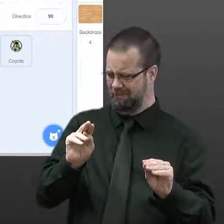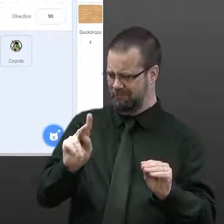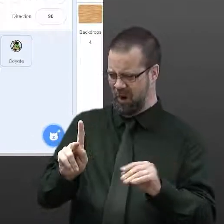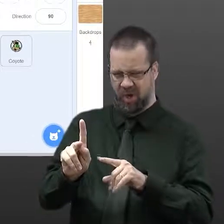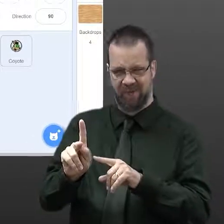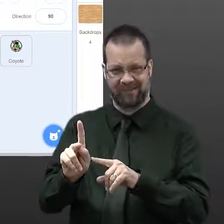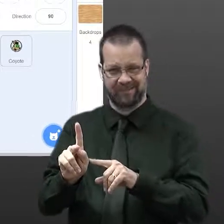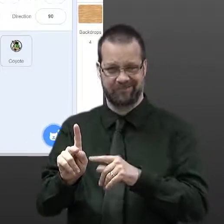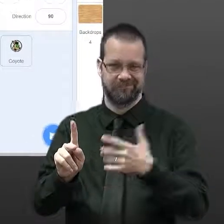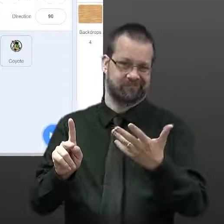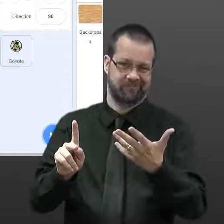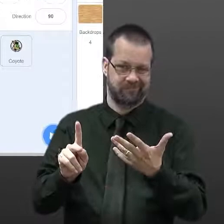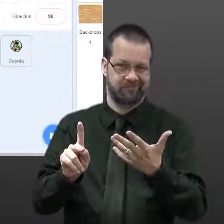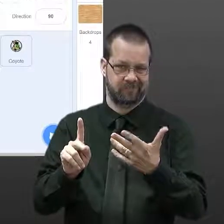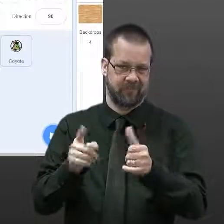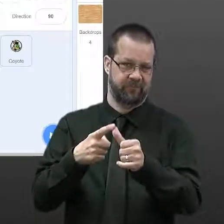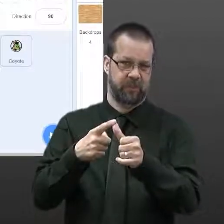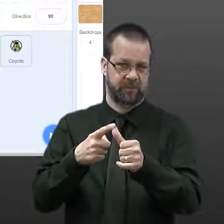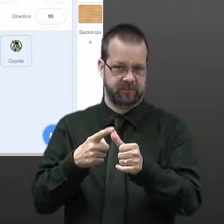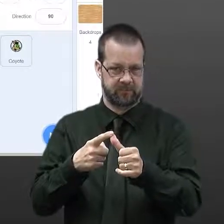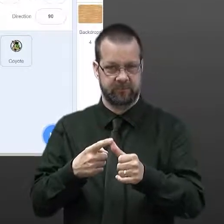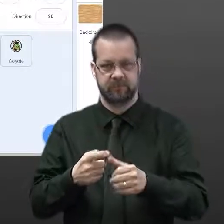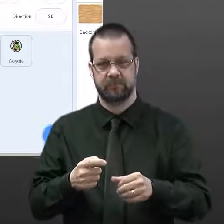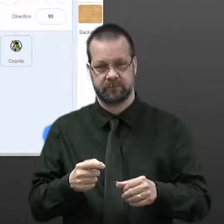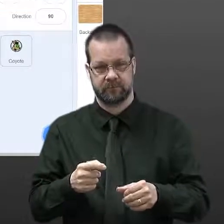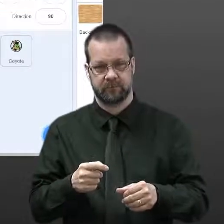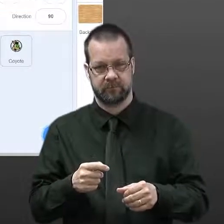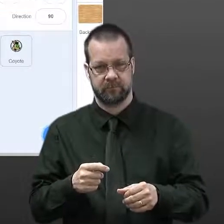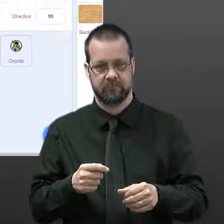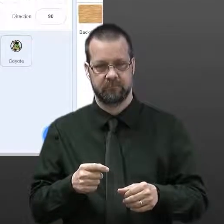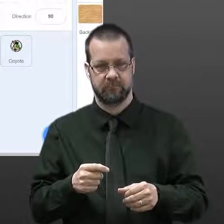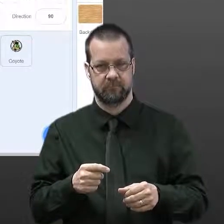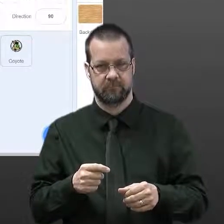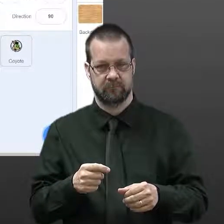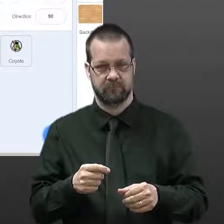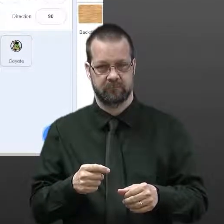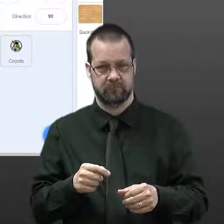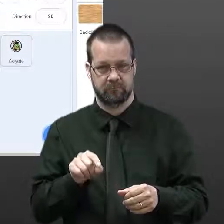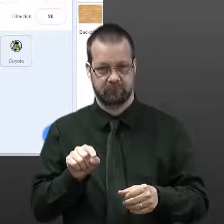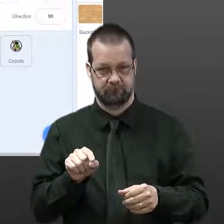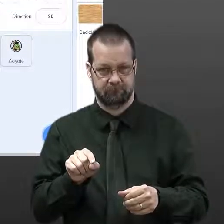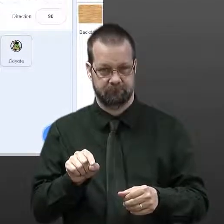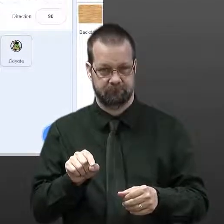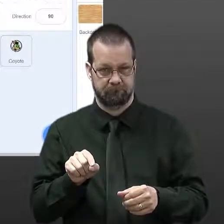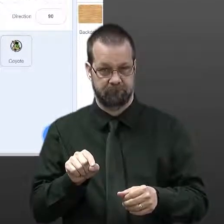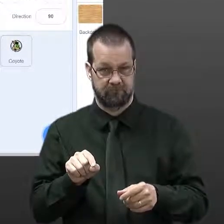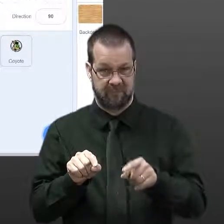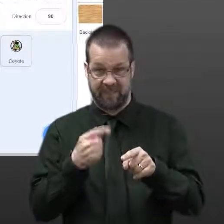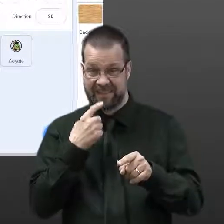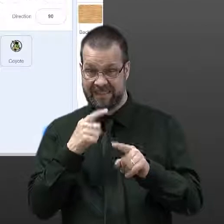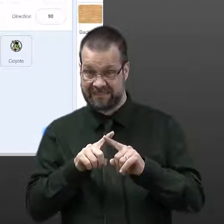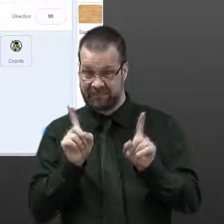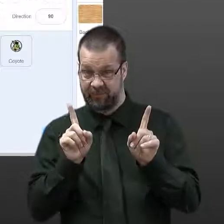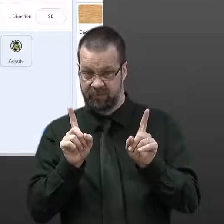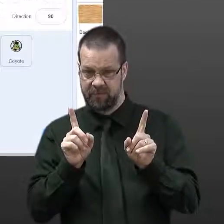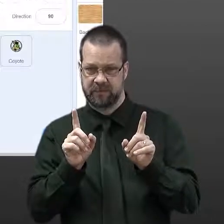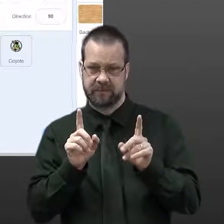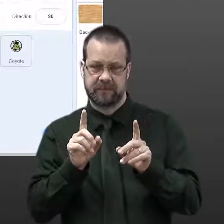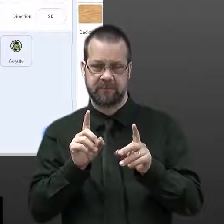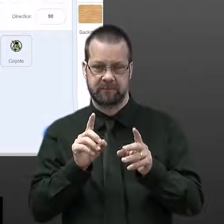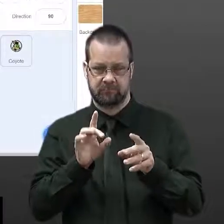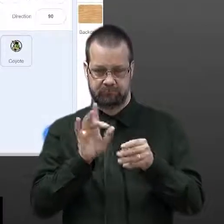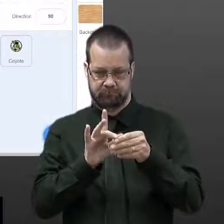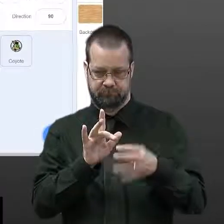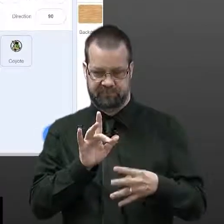I think that'll be the first one that it'll have. So you shouldn't need to change this one, but if it says something other than